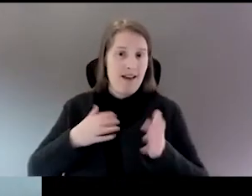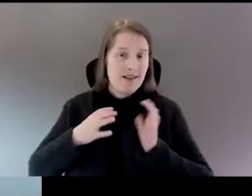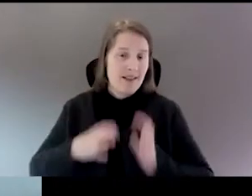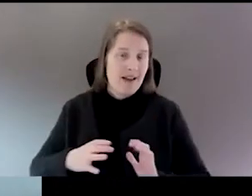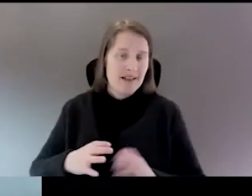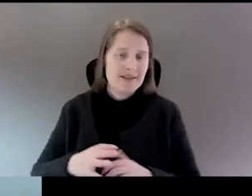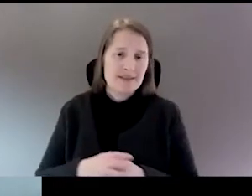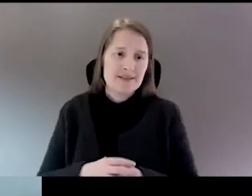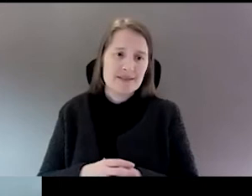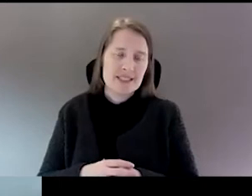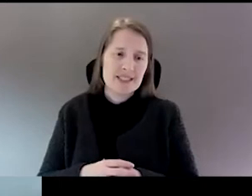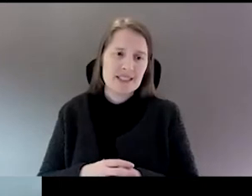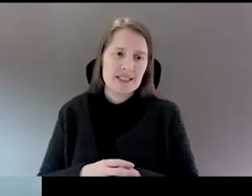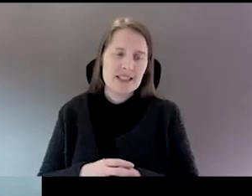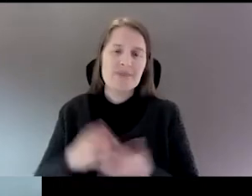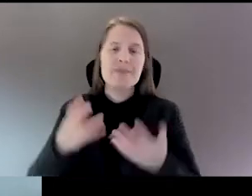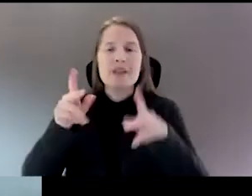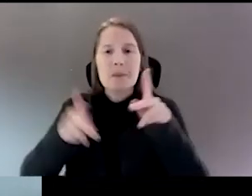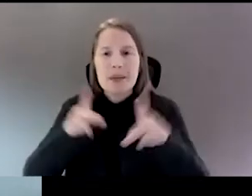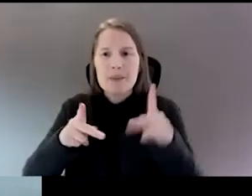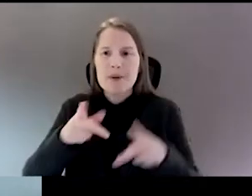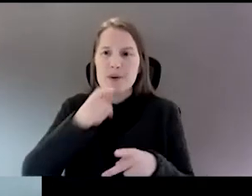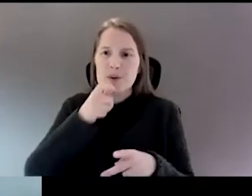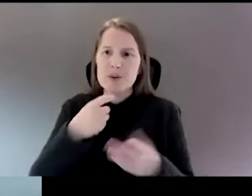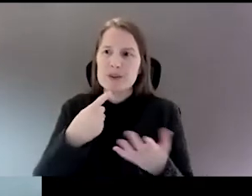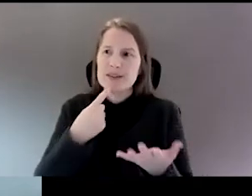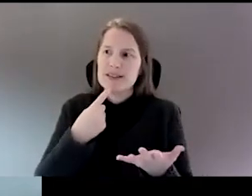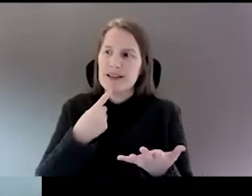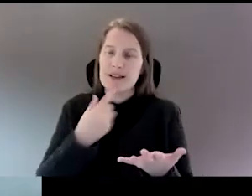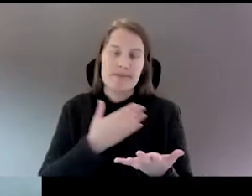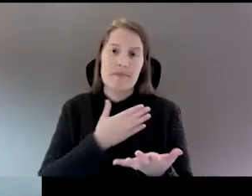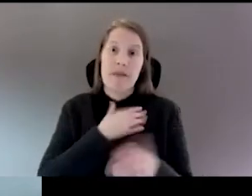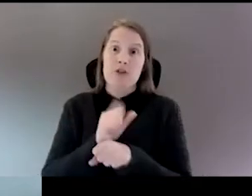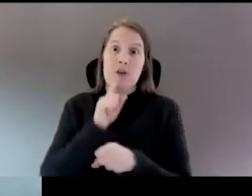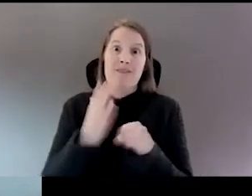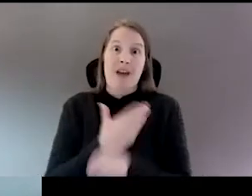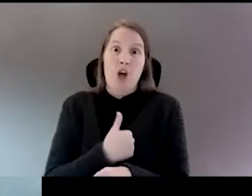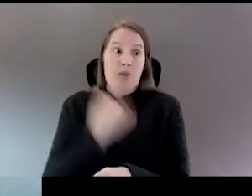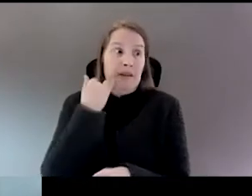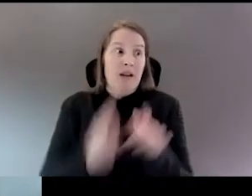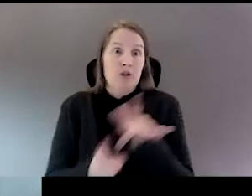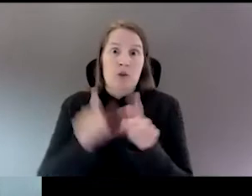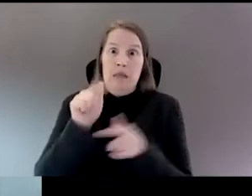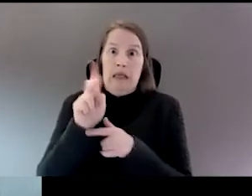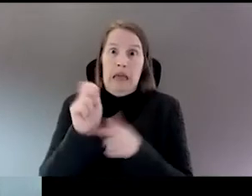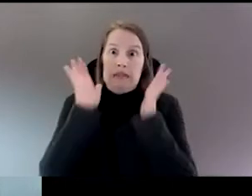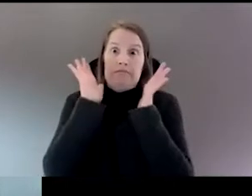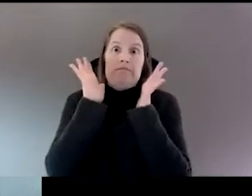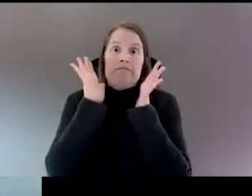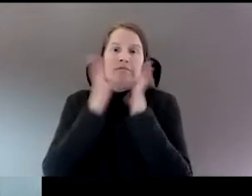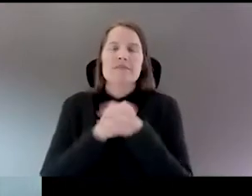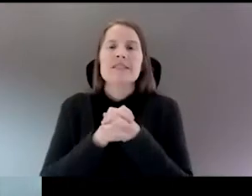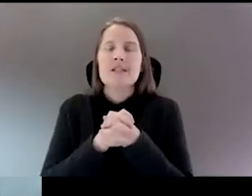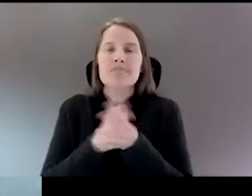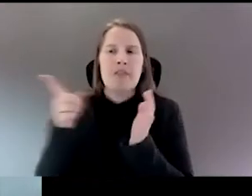were people who would say, oh no, my job will fire me if I'm late. And they will not understand that. And that,